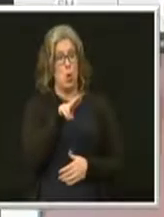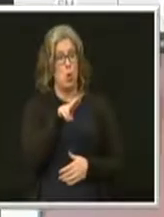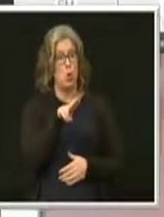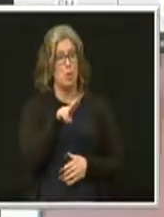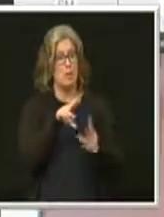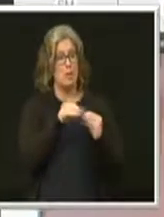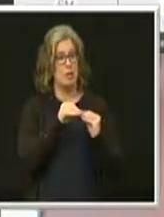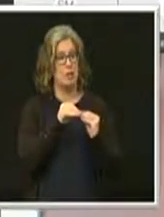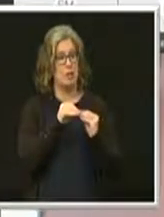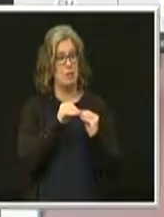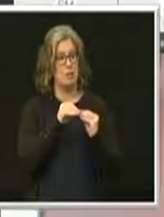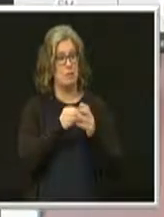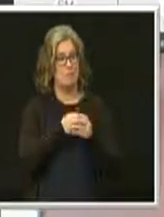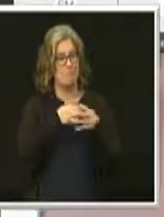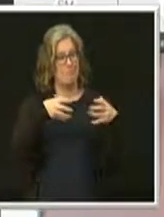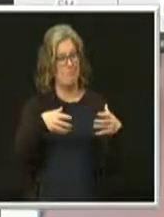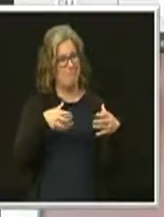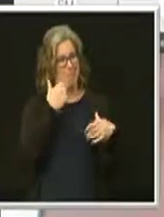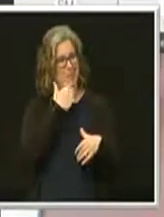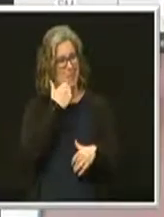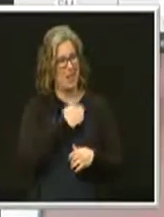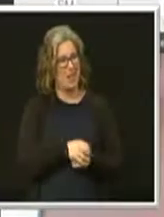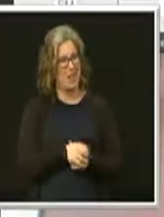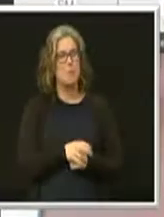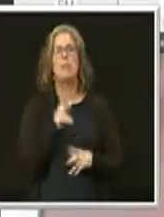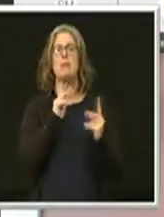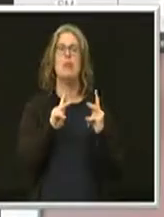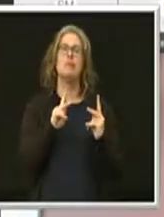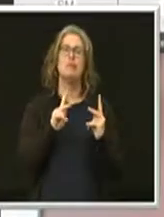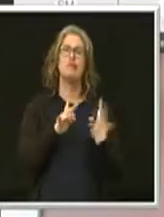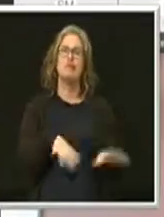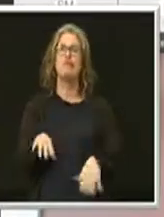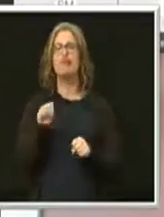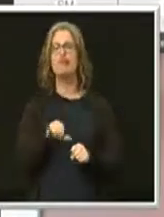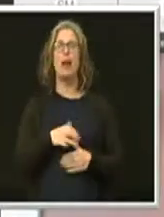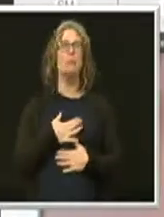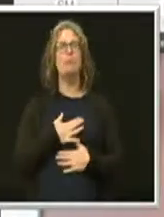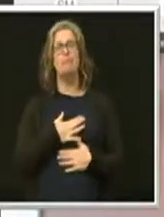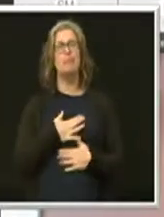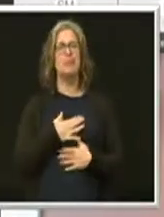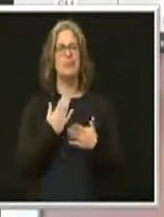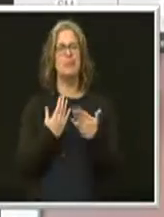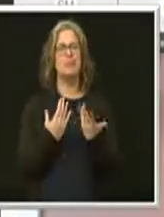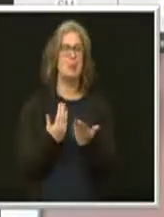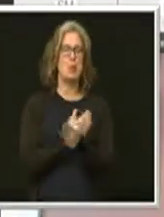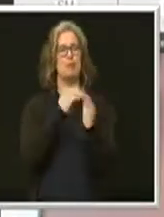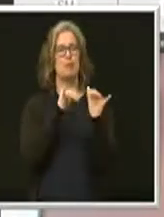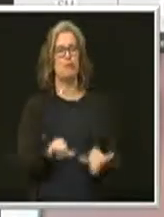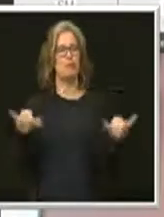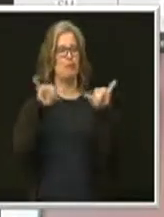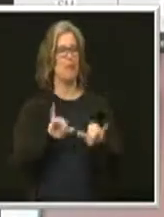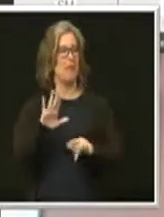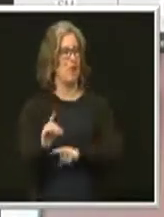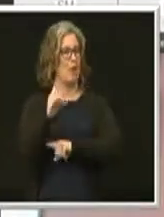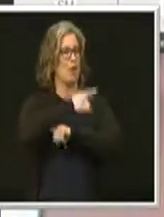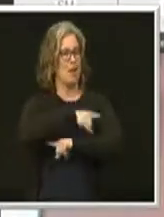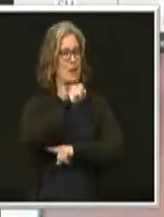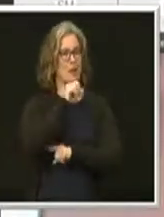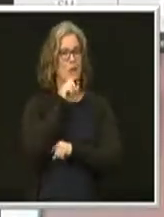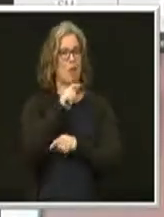sessions are growing each and every day. People are kind of adopting that into their rhythm of their day. And so it's